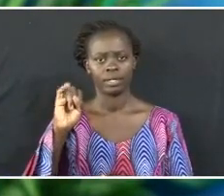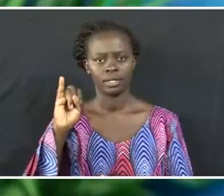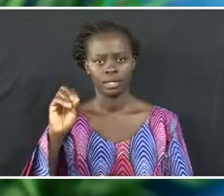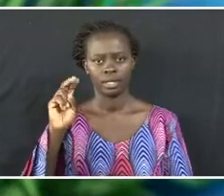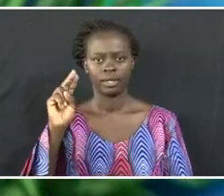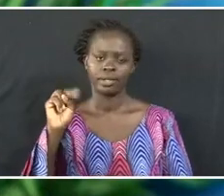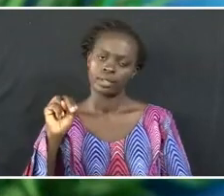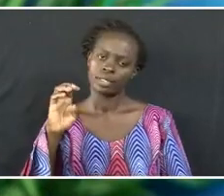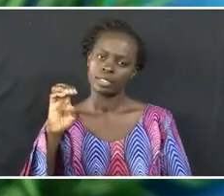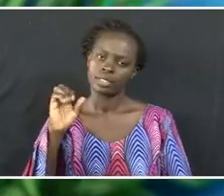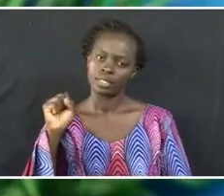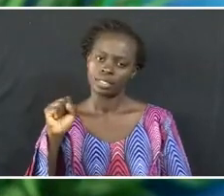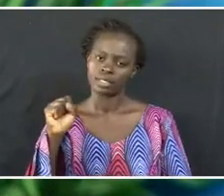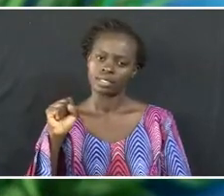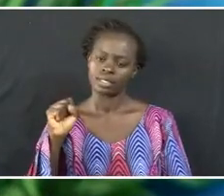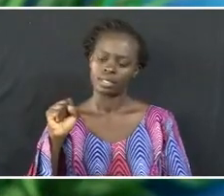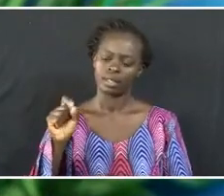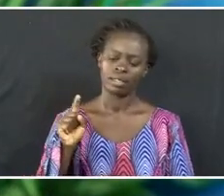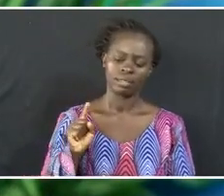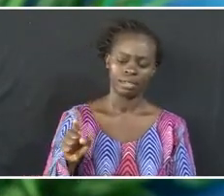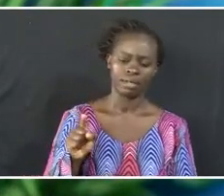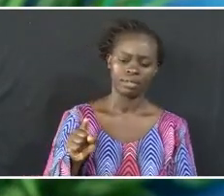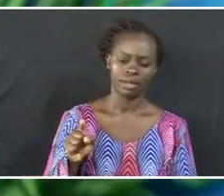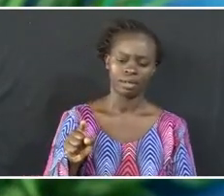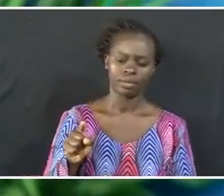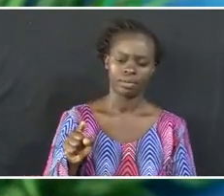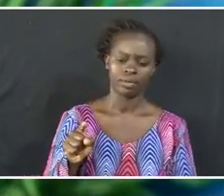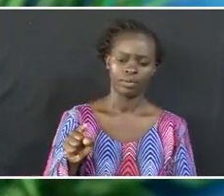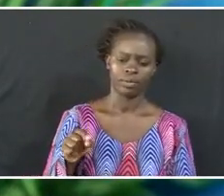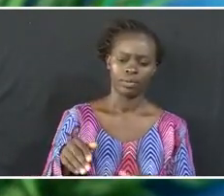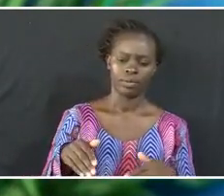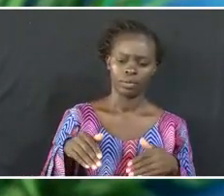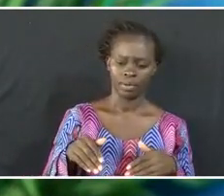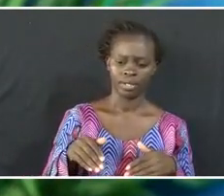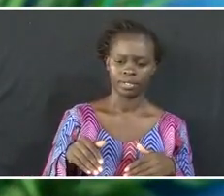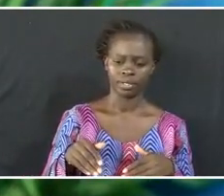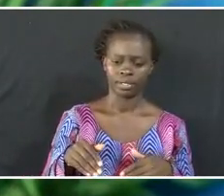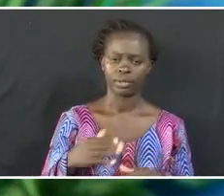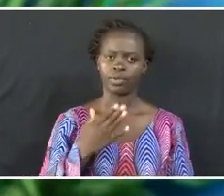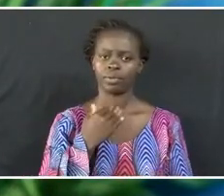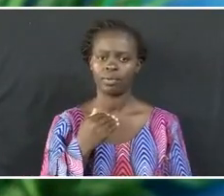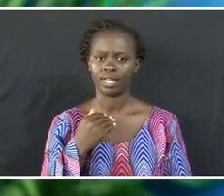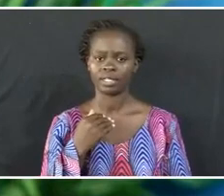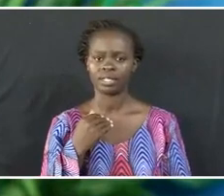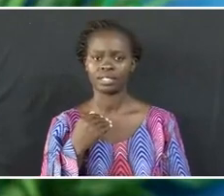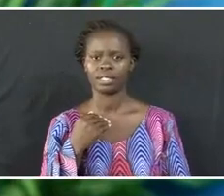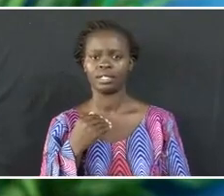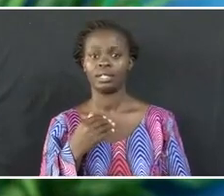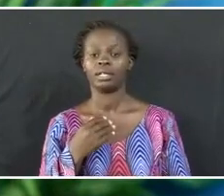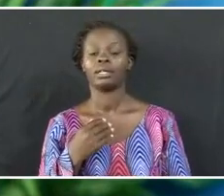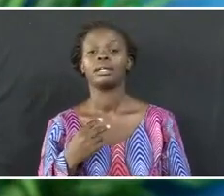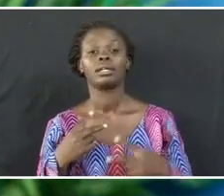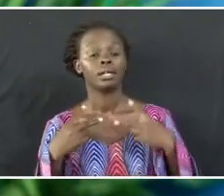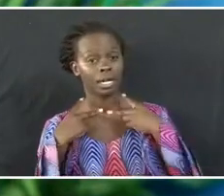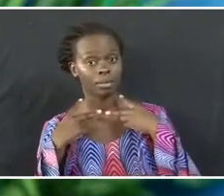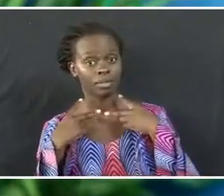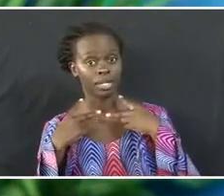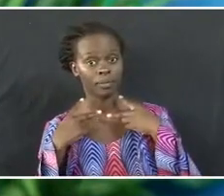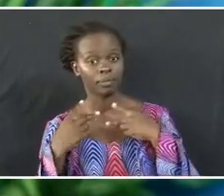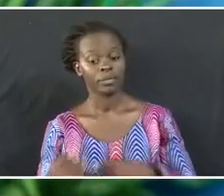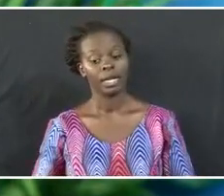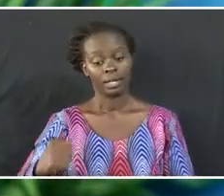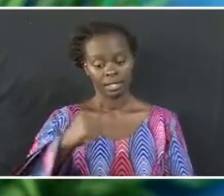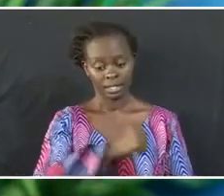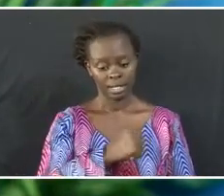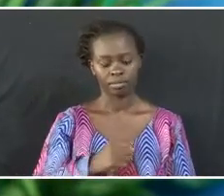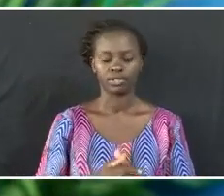"You don't love me," Delilah finally told Samson. "If you really loved me, you'd